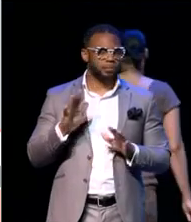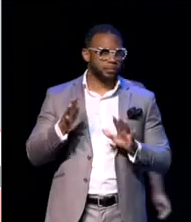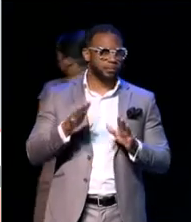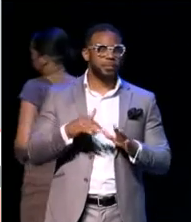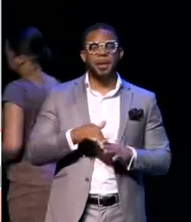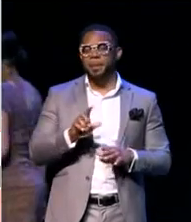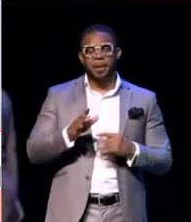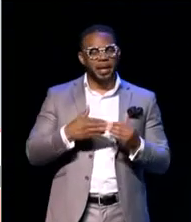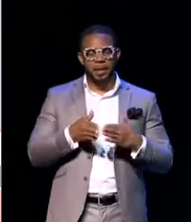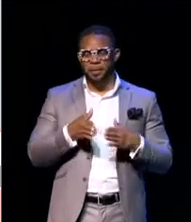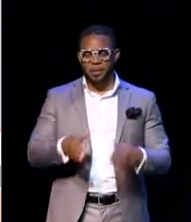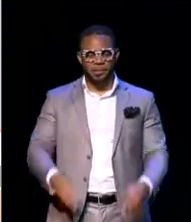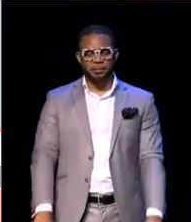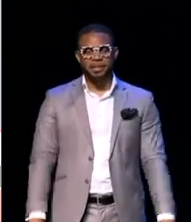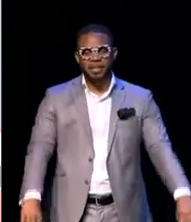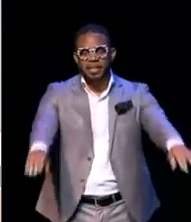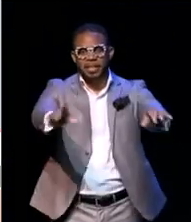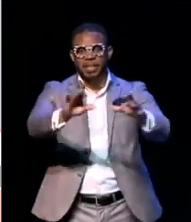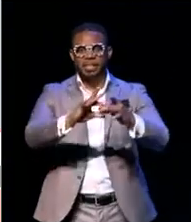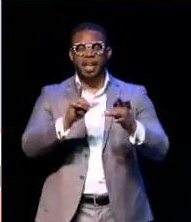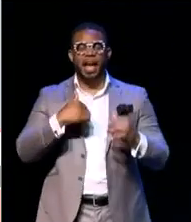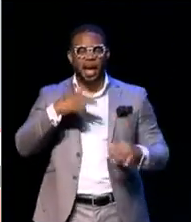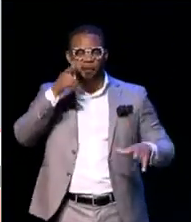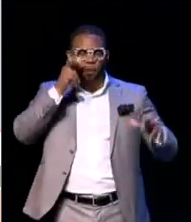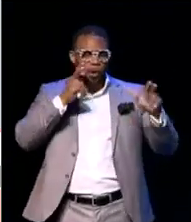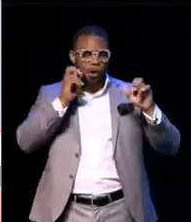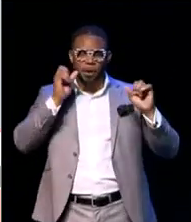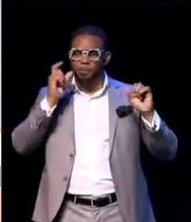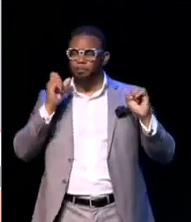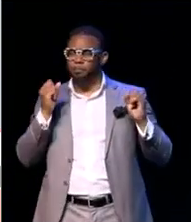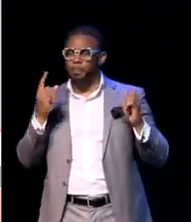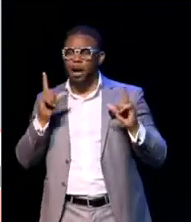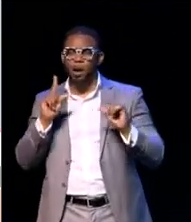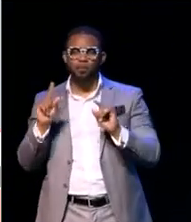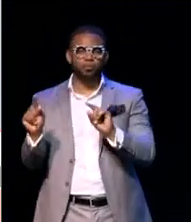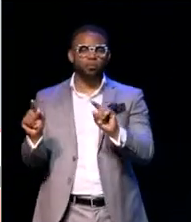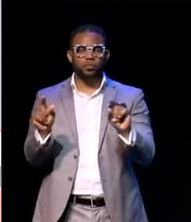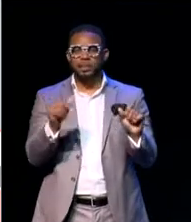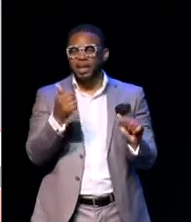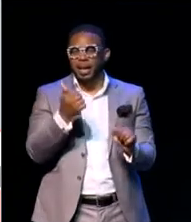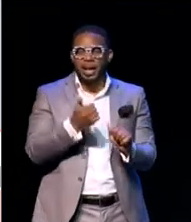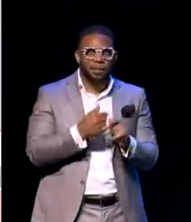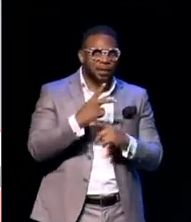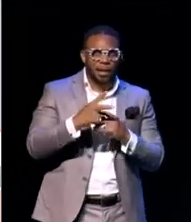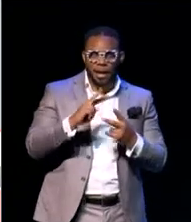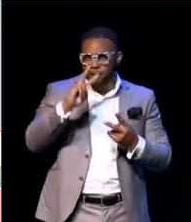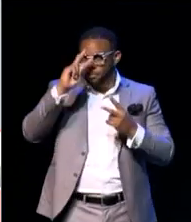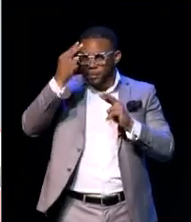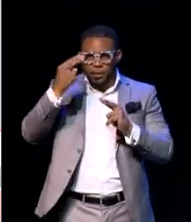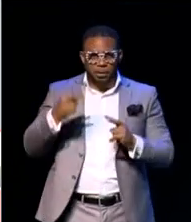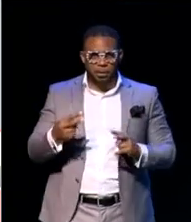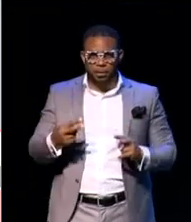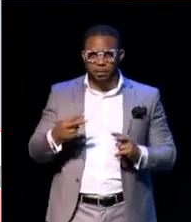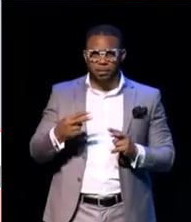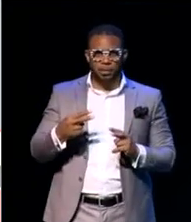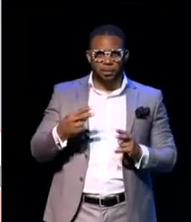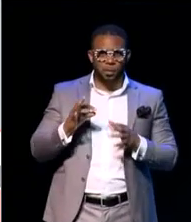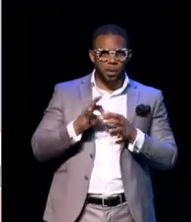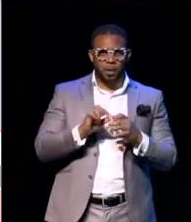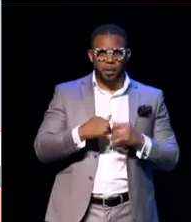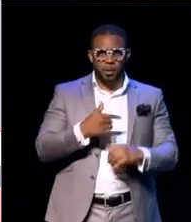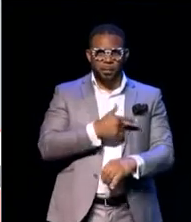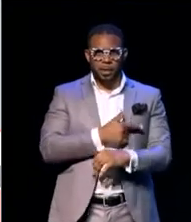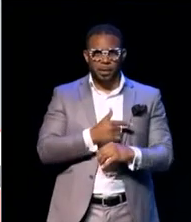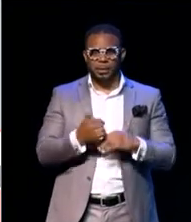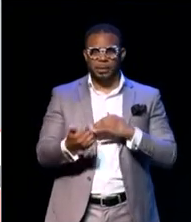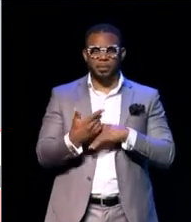But at any rate, that is to say, I have heard every sort of myth related to these vaccines